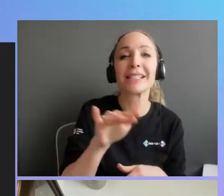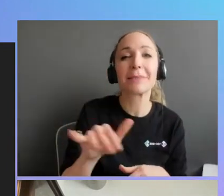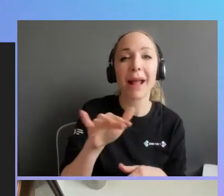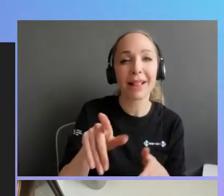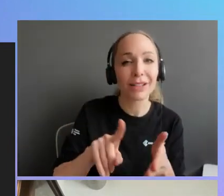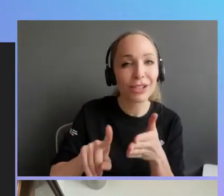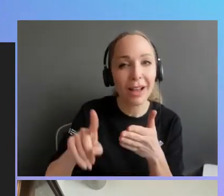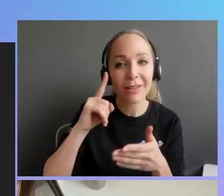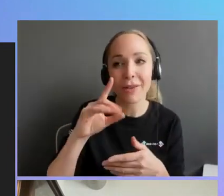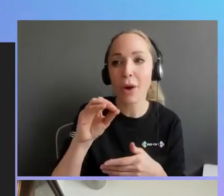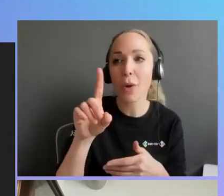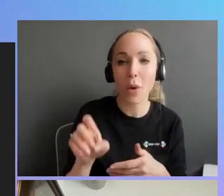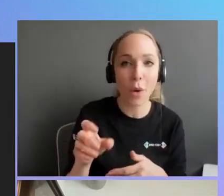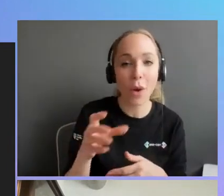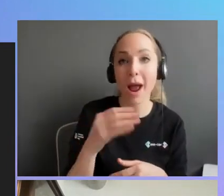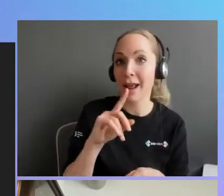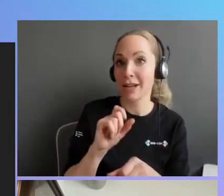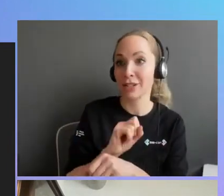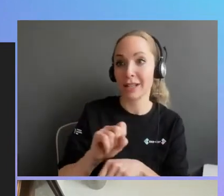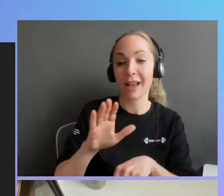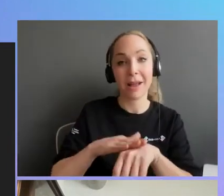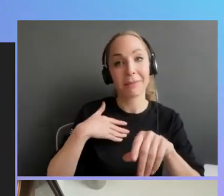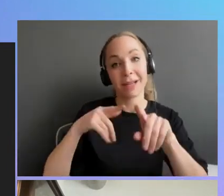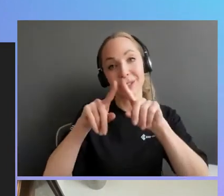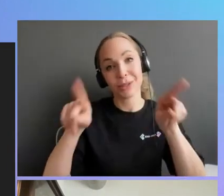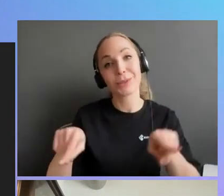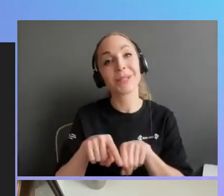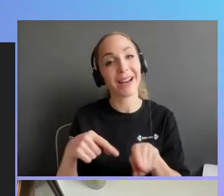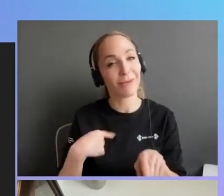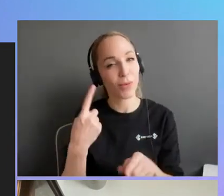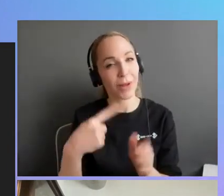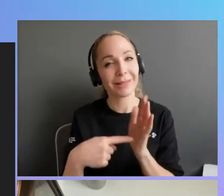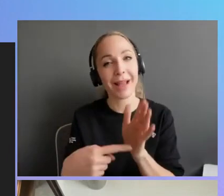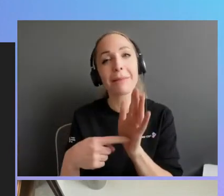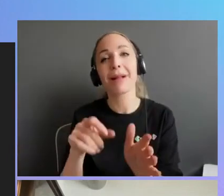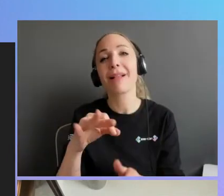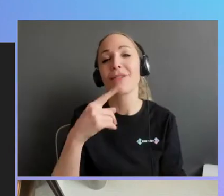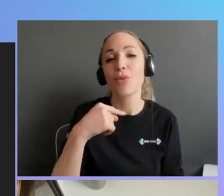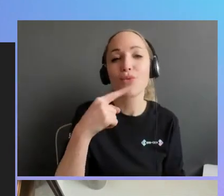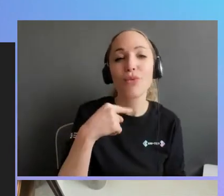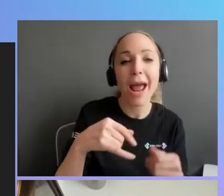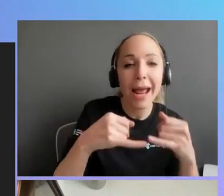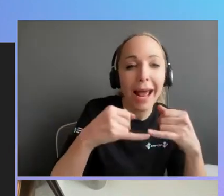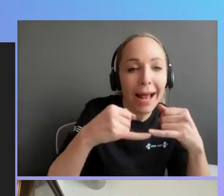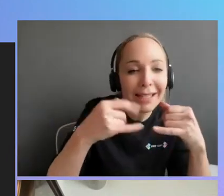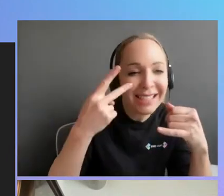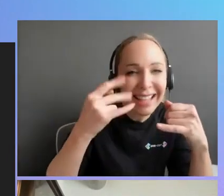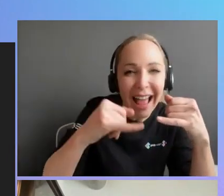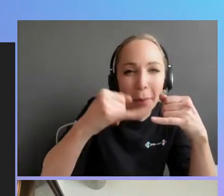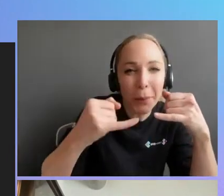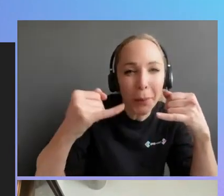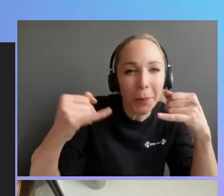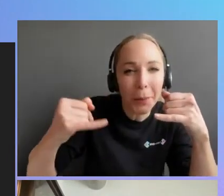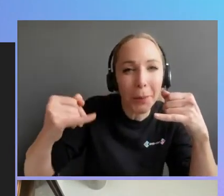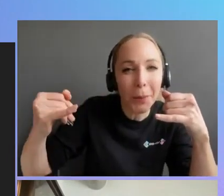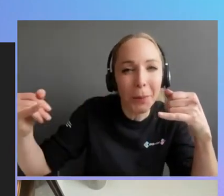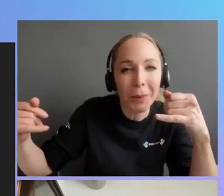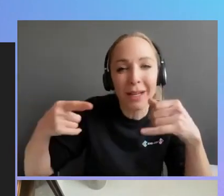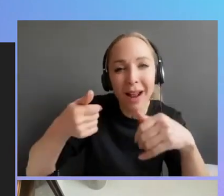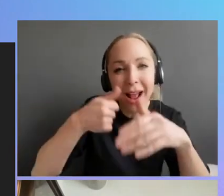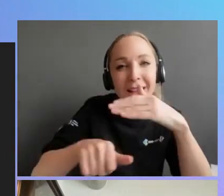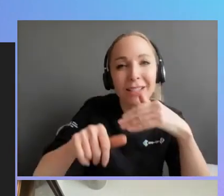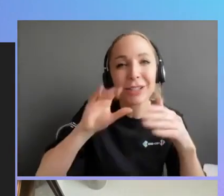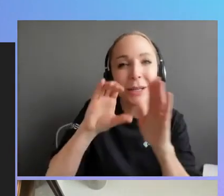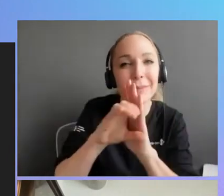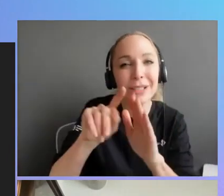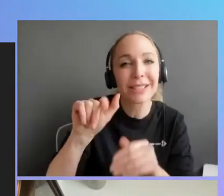spelling issues. And actually on my screen, I have an example of a red squiggly line showing up underneath my image tag. But what you can think,